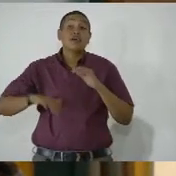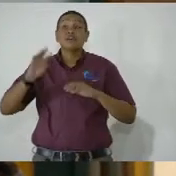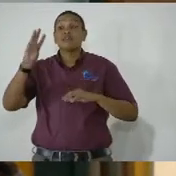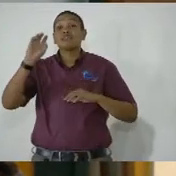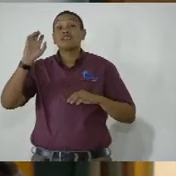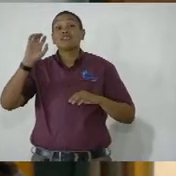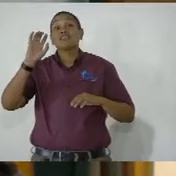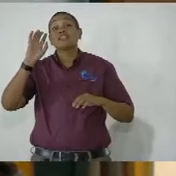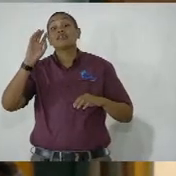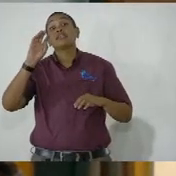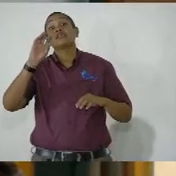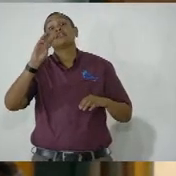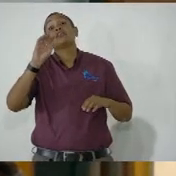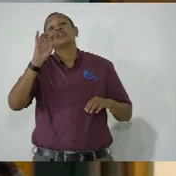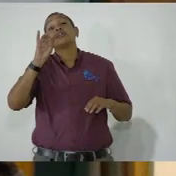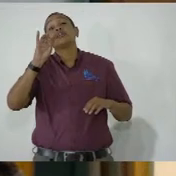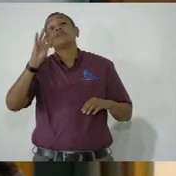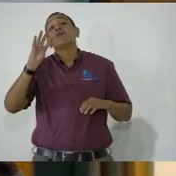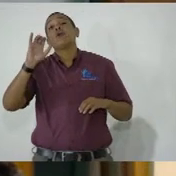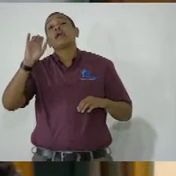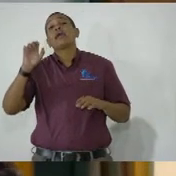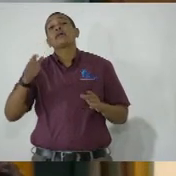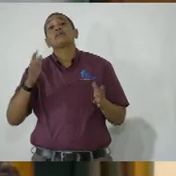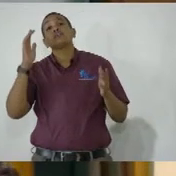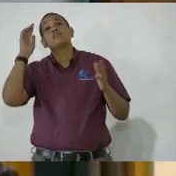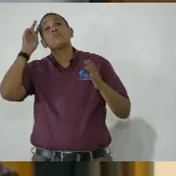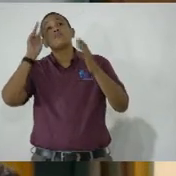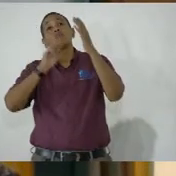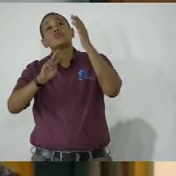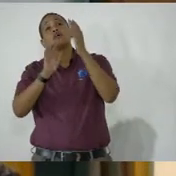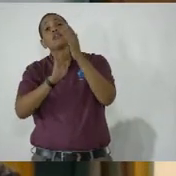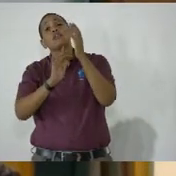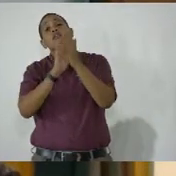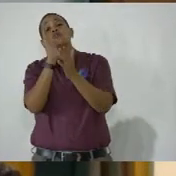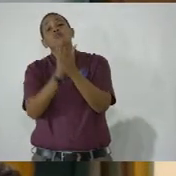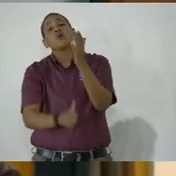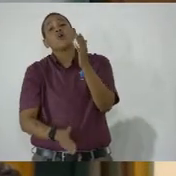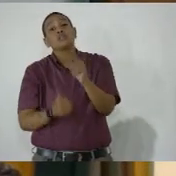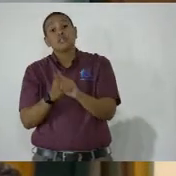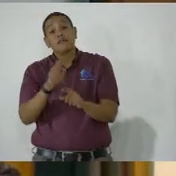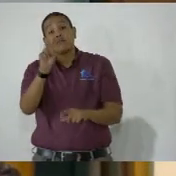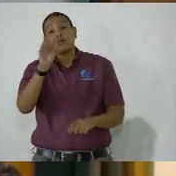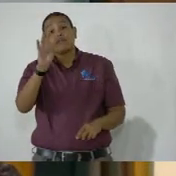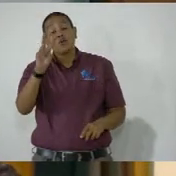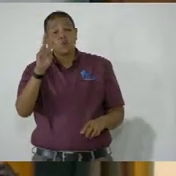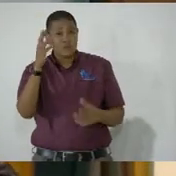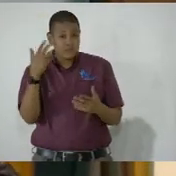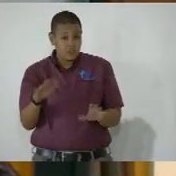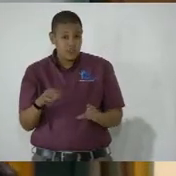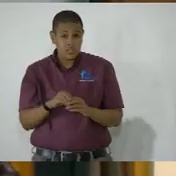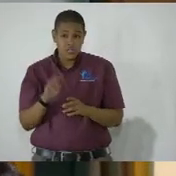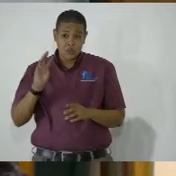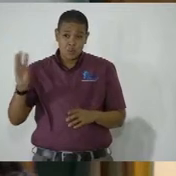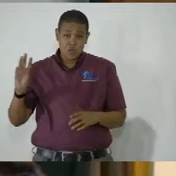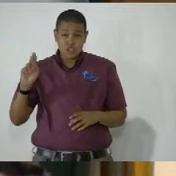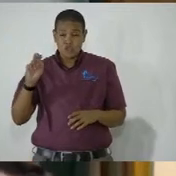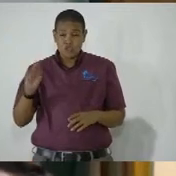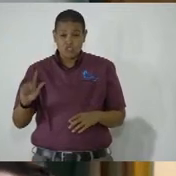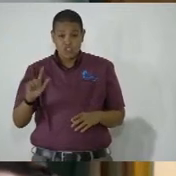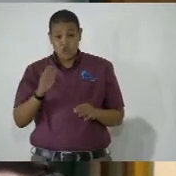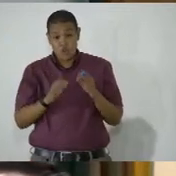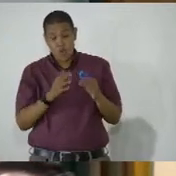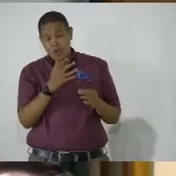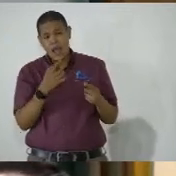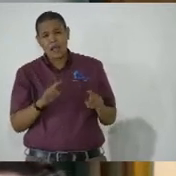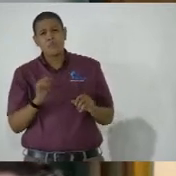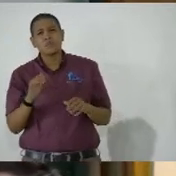cases projected for disposal in the period. 242 cases were disposed of in the Western Regional Gun Court, which